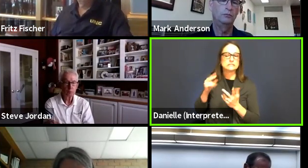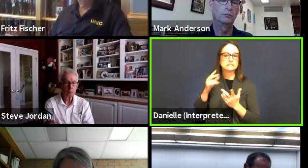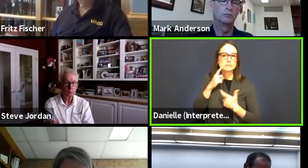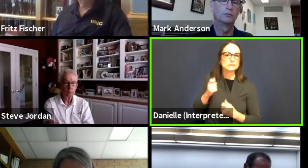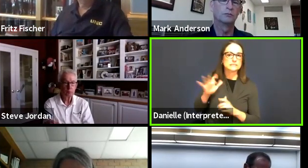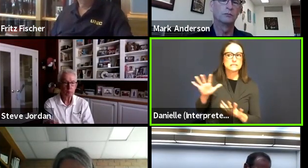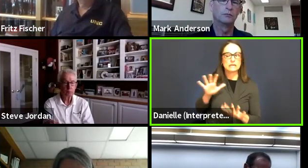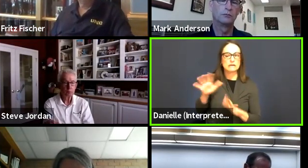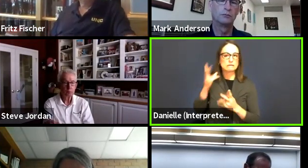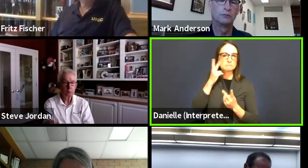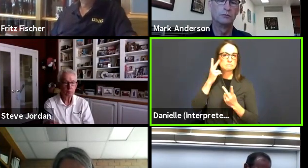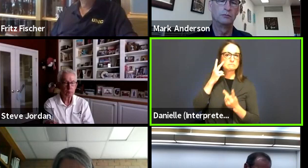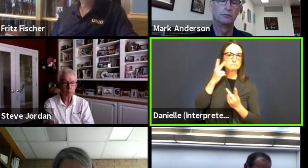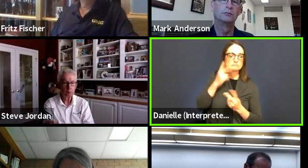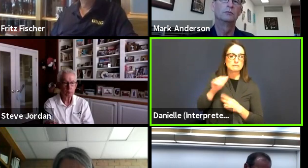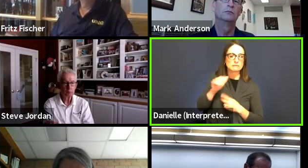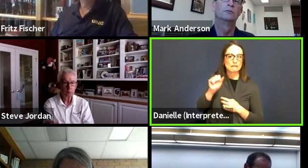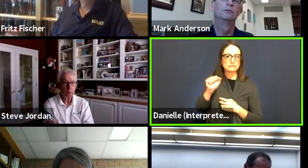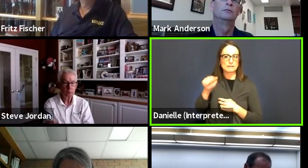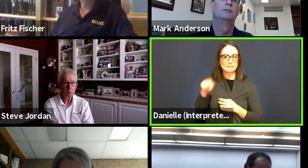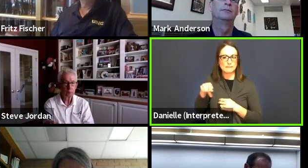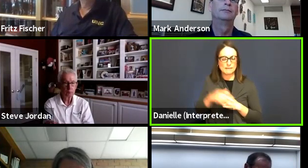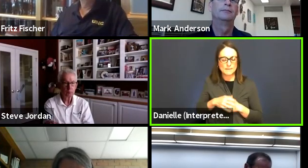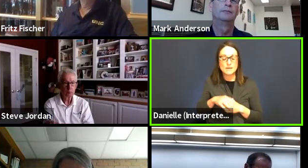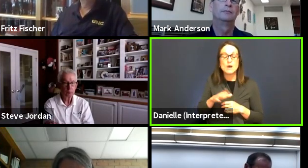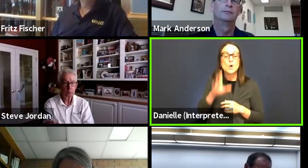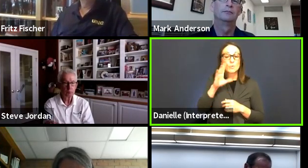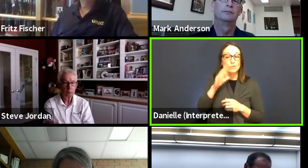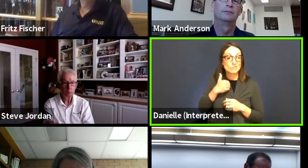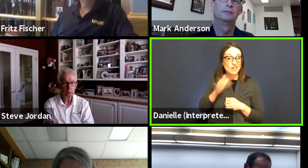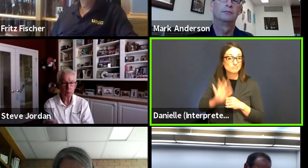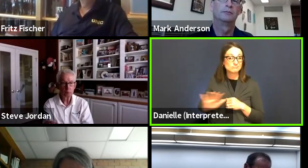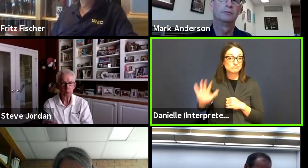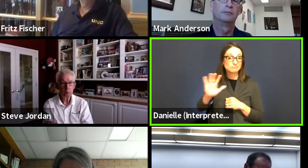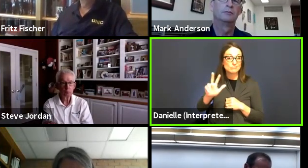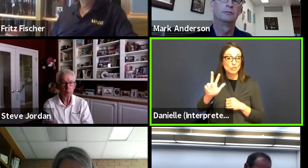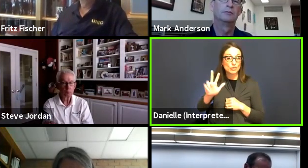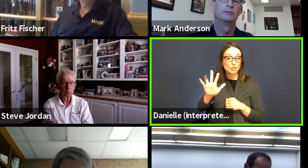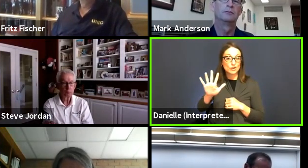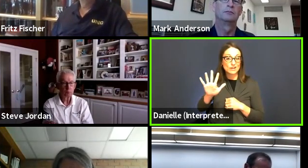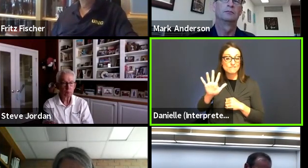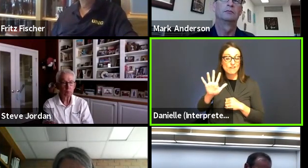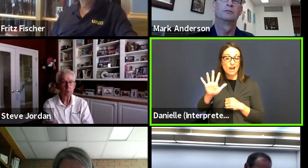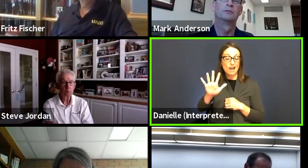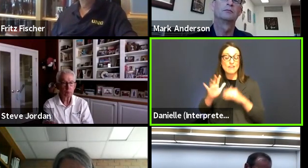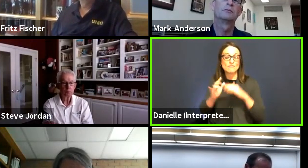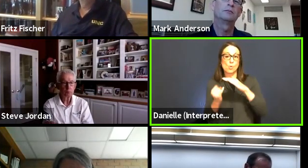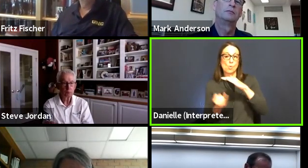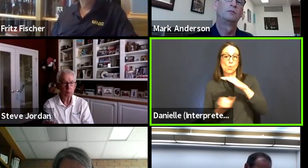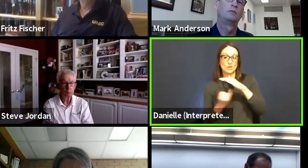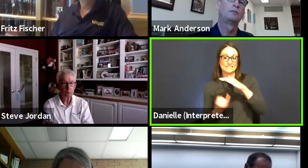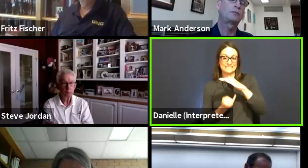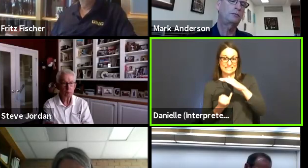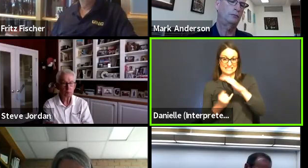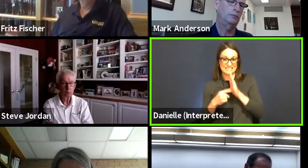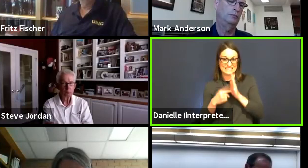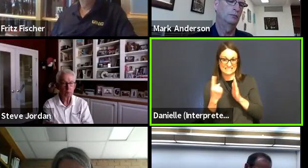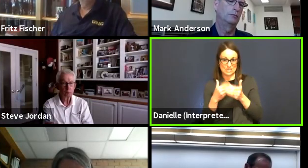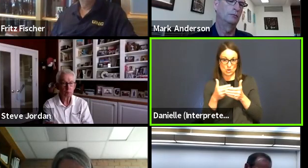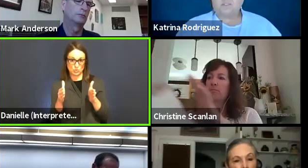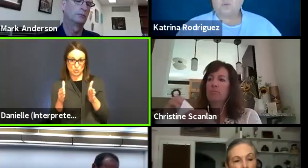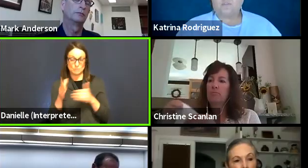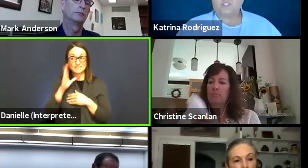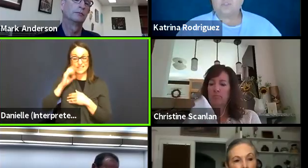possible. We also are going to have about 35 quarantined single rooms. They will have their own